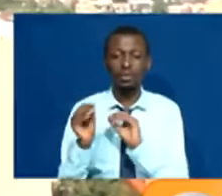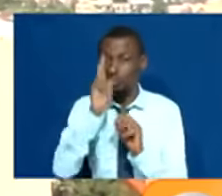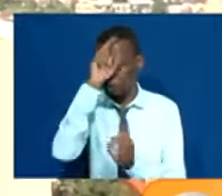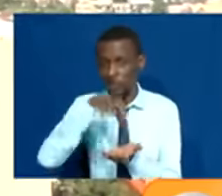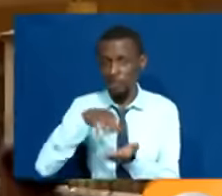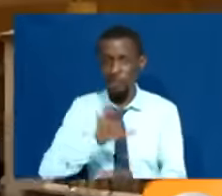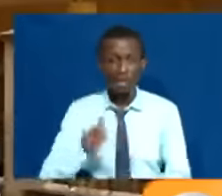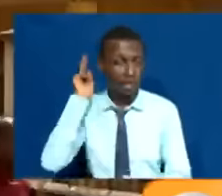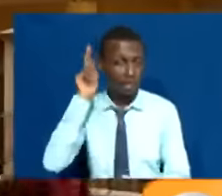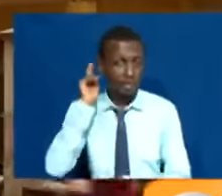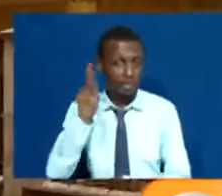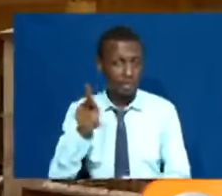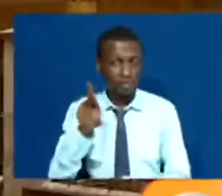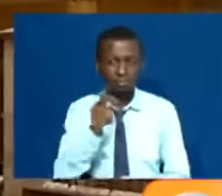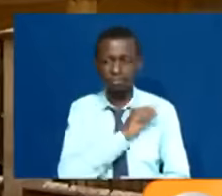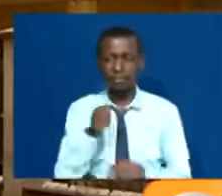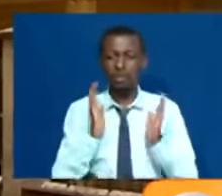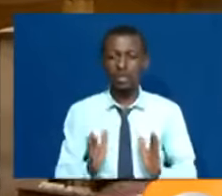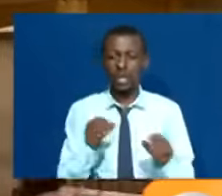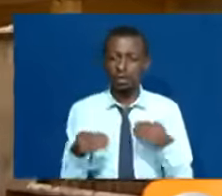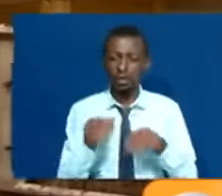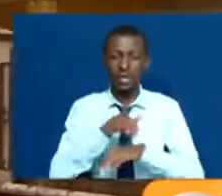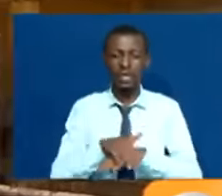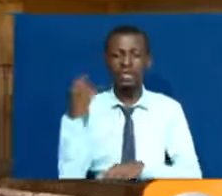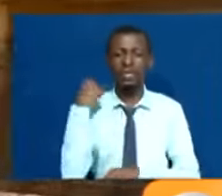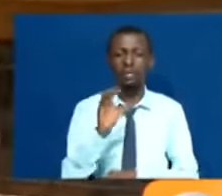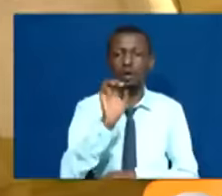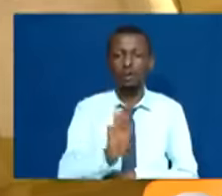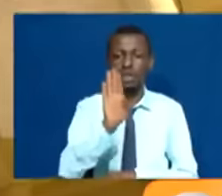Station, the Busia Senator was able to obtain an OB number